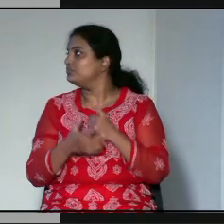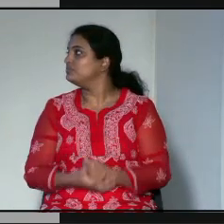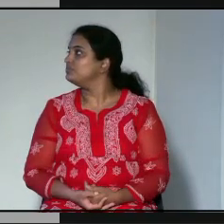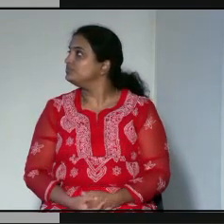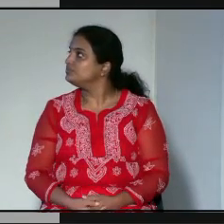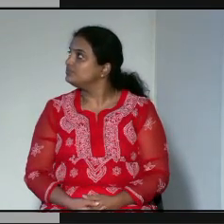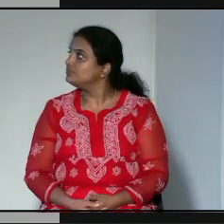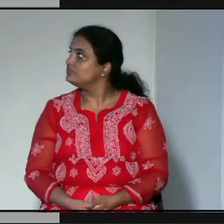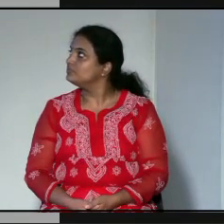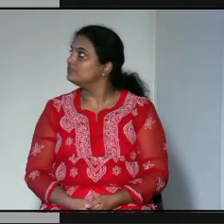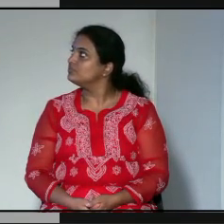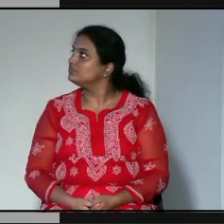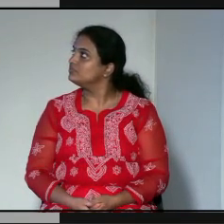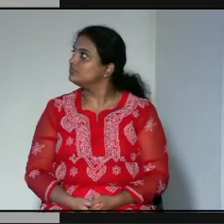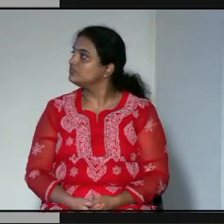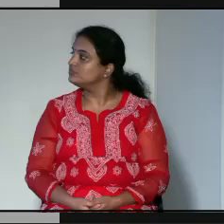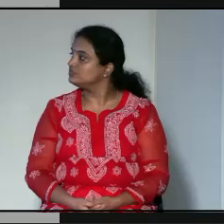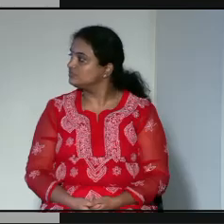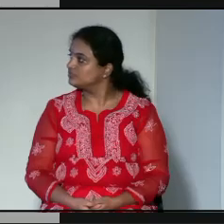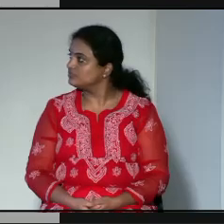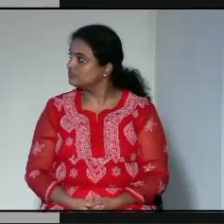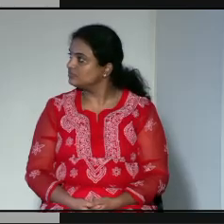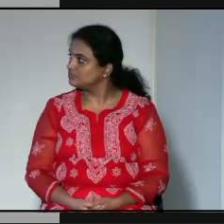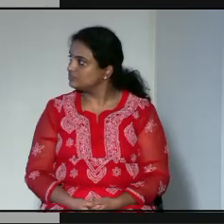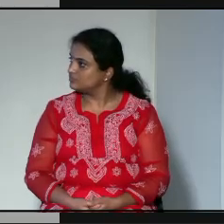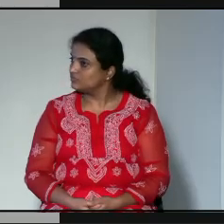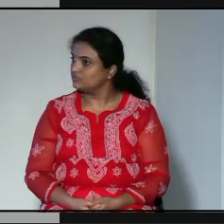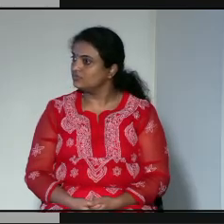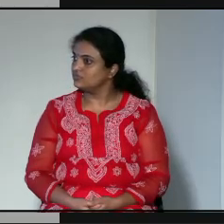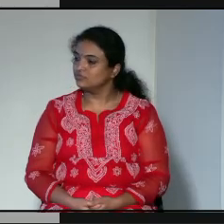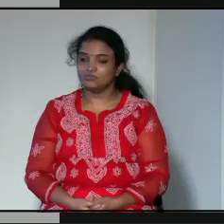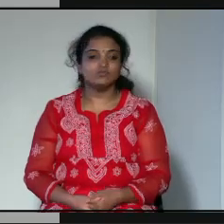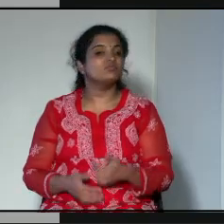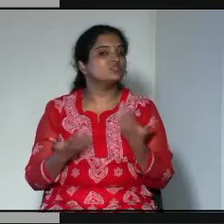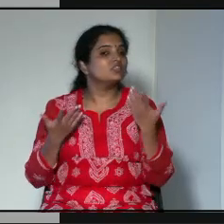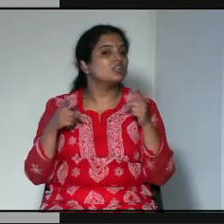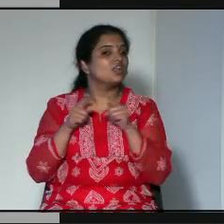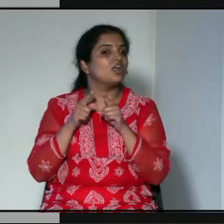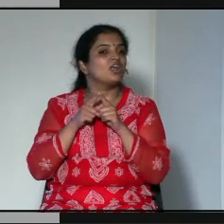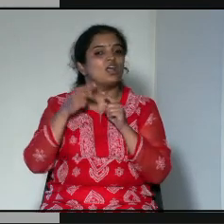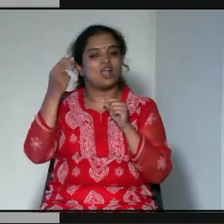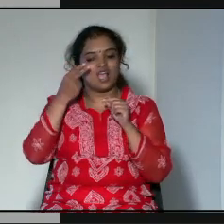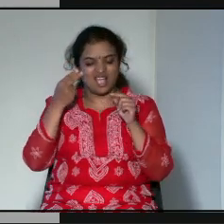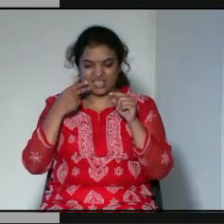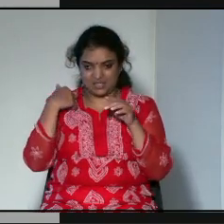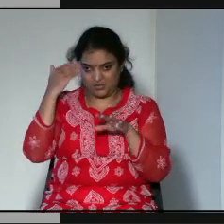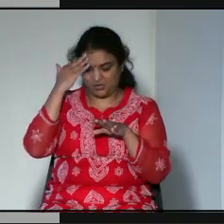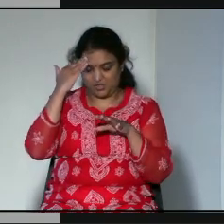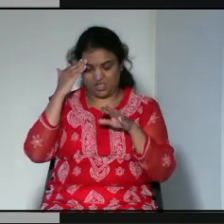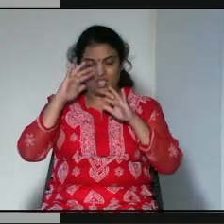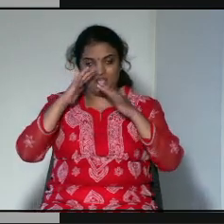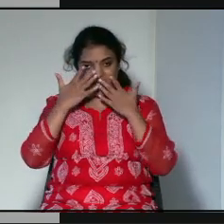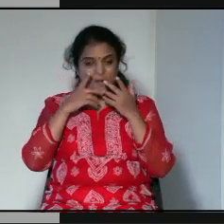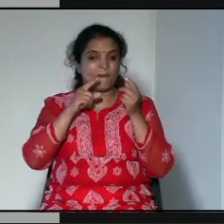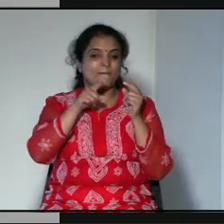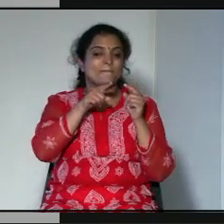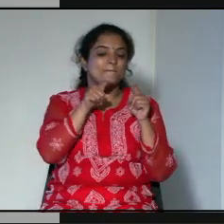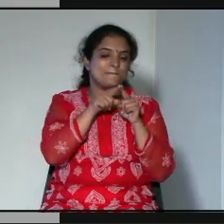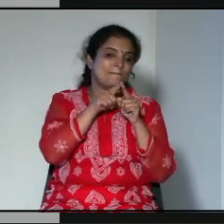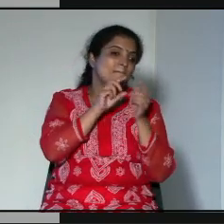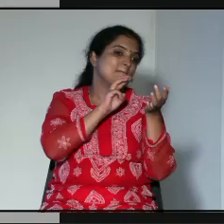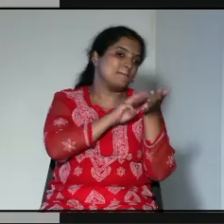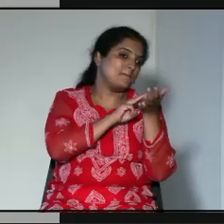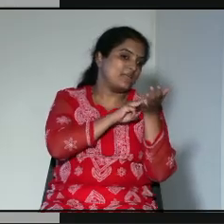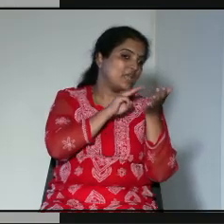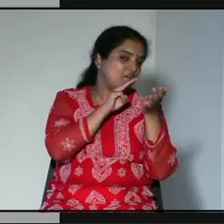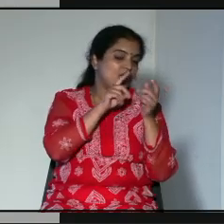Okay. Anyone who knew the artist closely in her later years, and this would involve Supriya Banerjee and Abhishek,